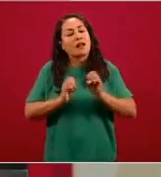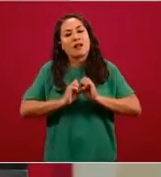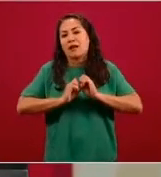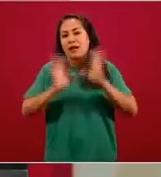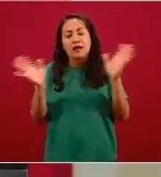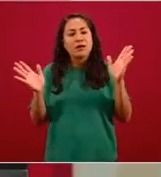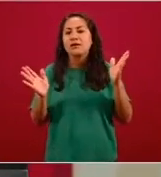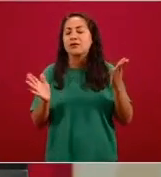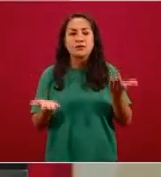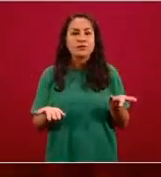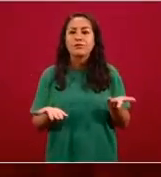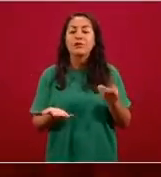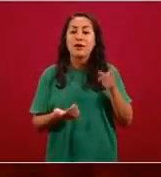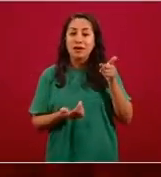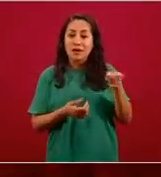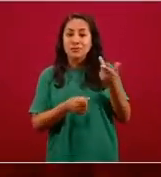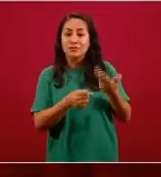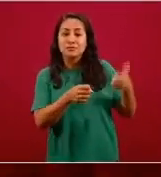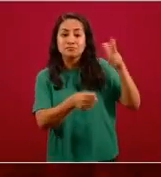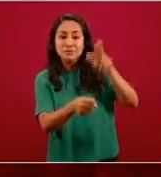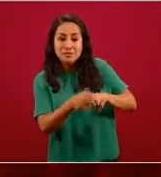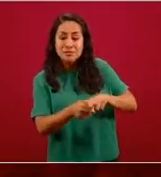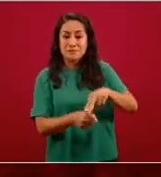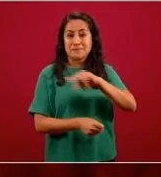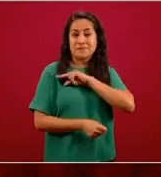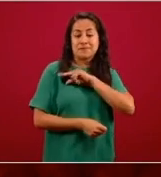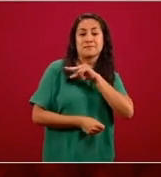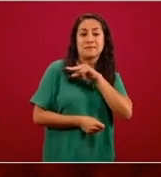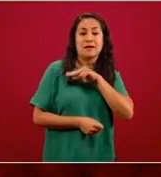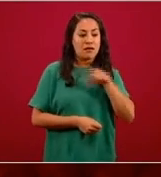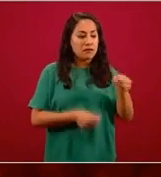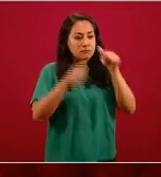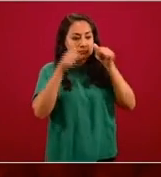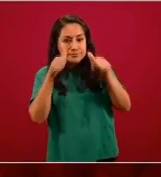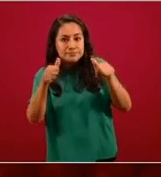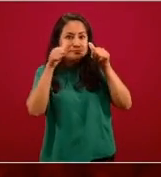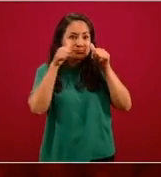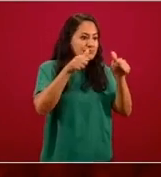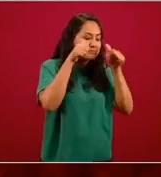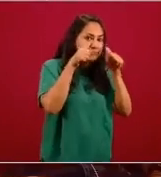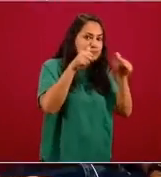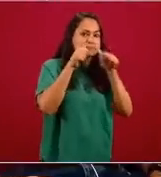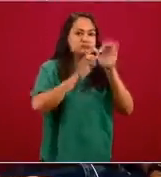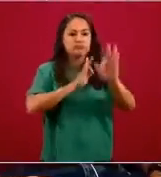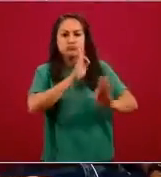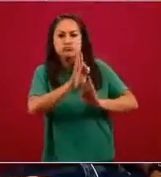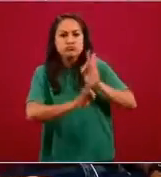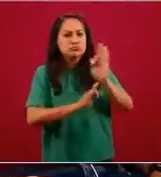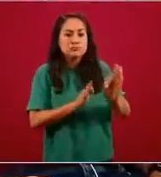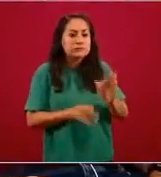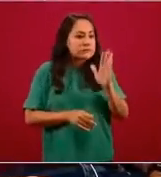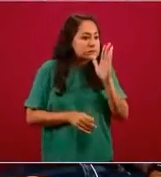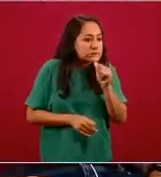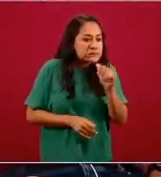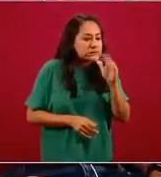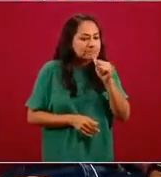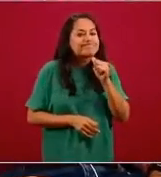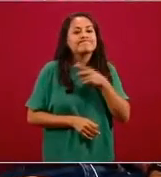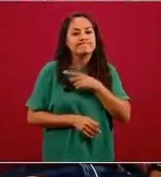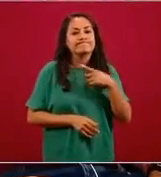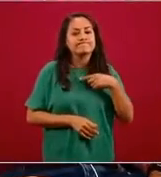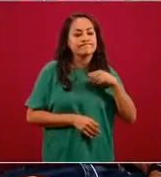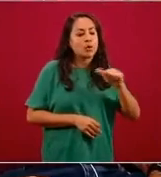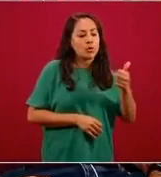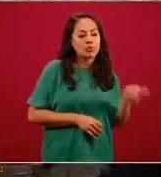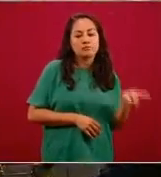So the hospital and the subsystem, it's not just a hospital. Yes, they must attend to